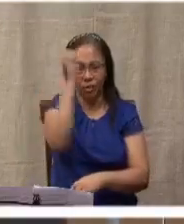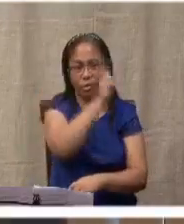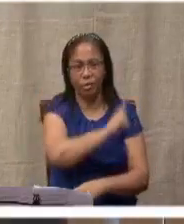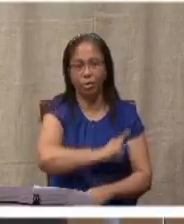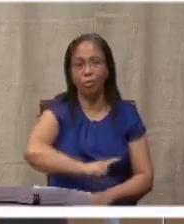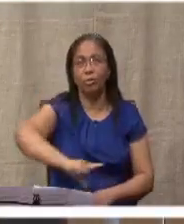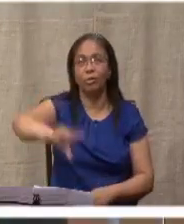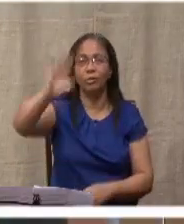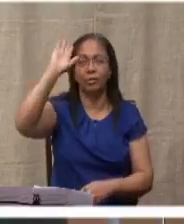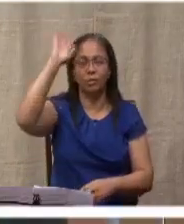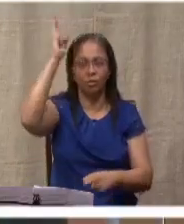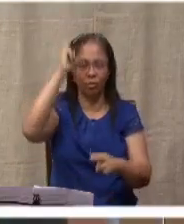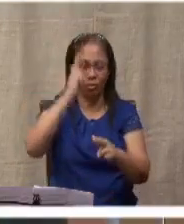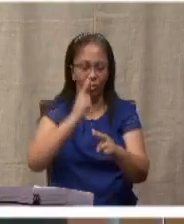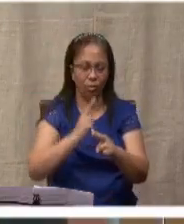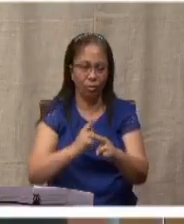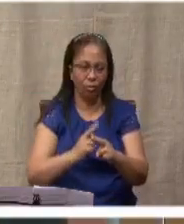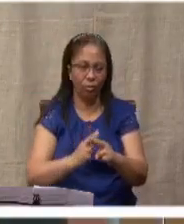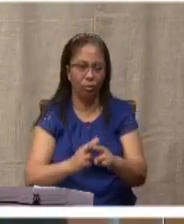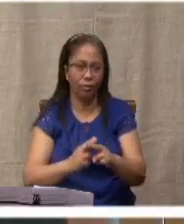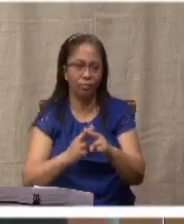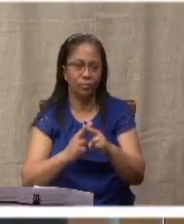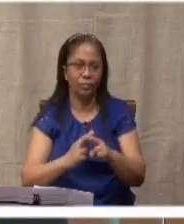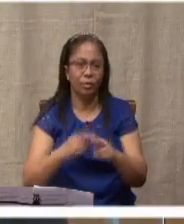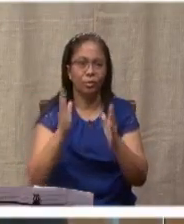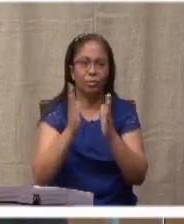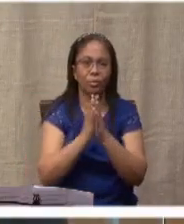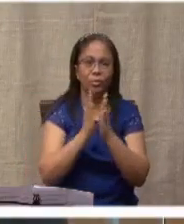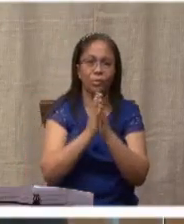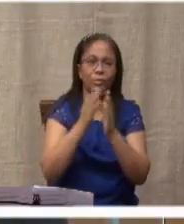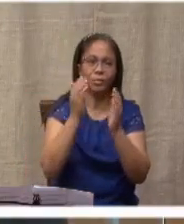in the name of the lord